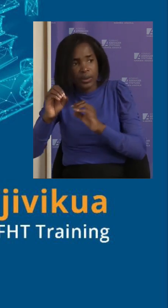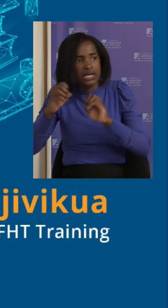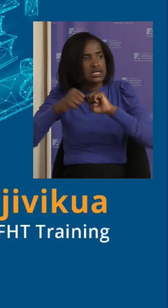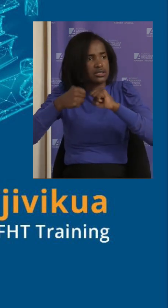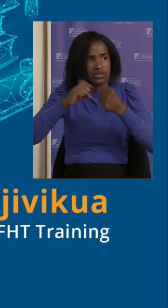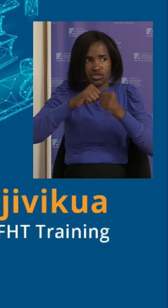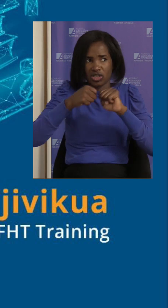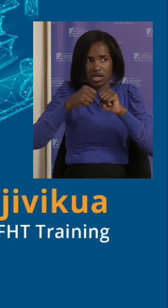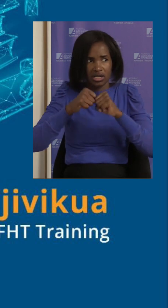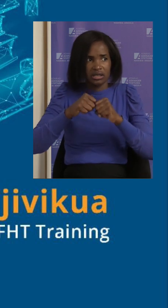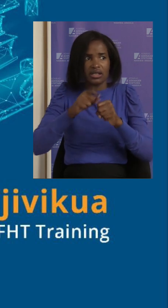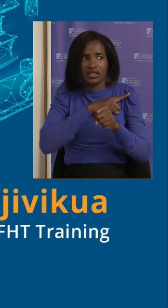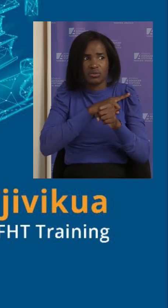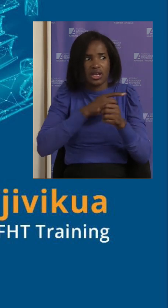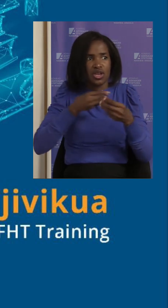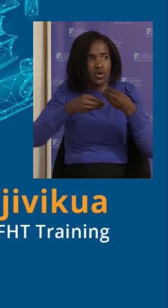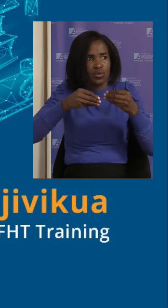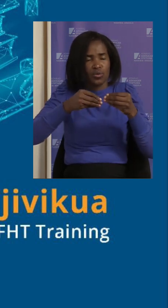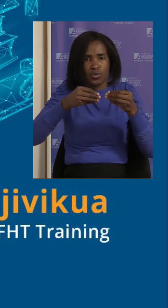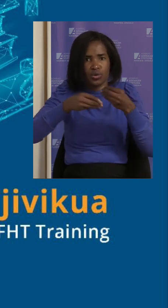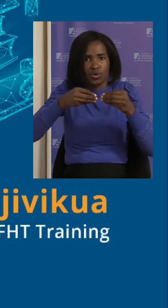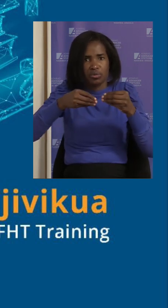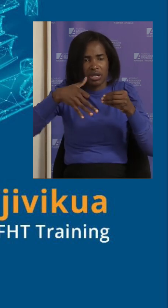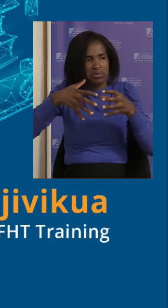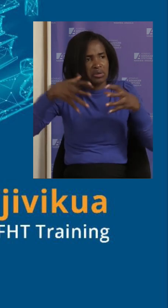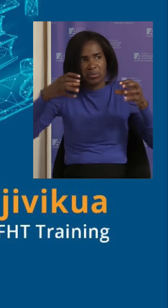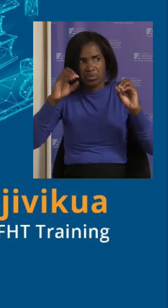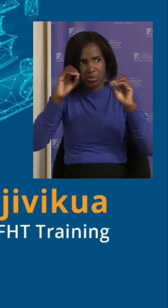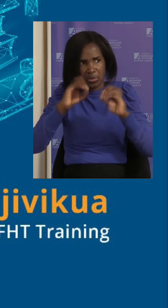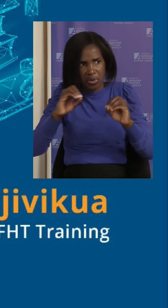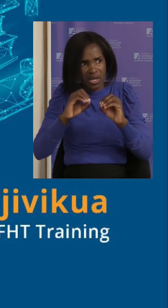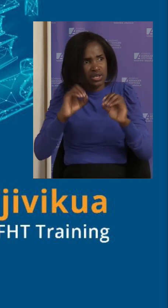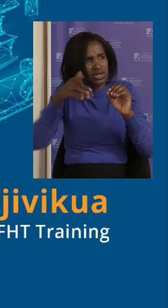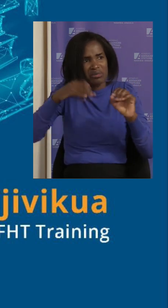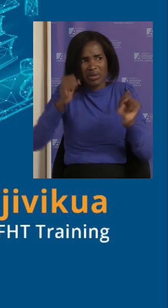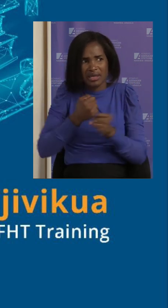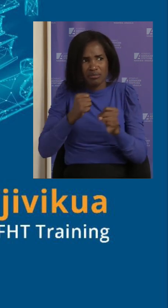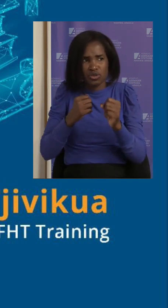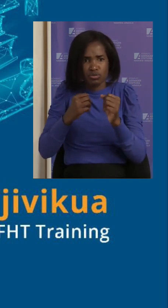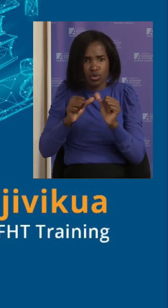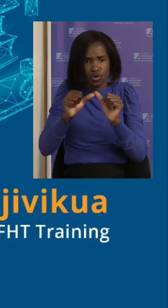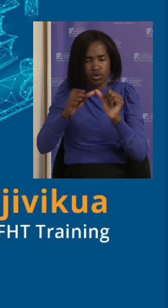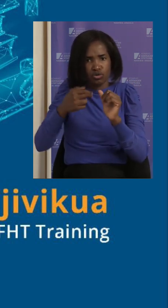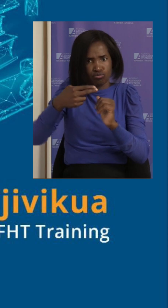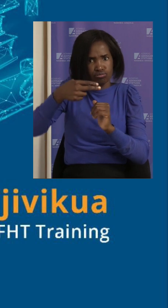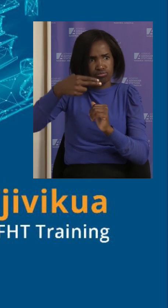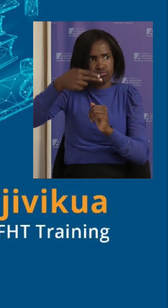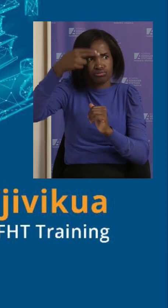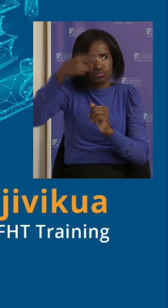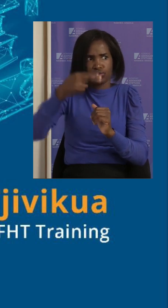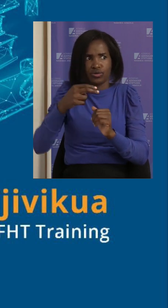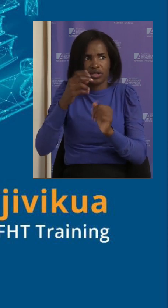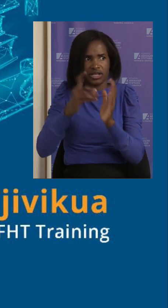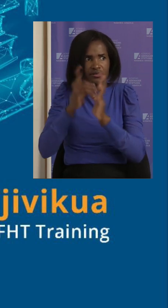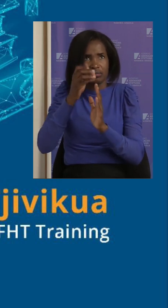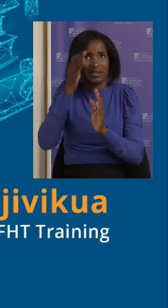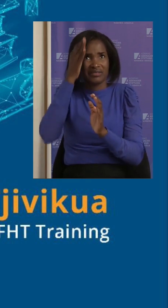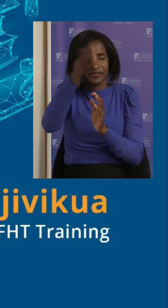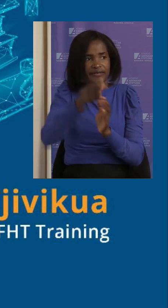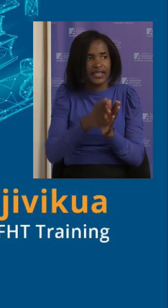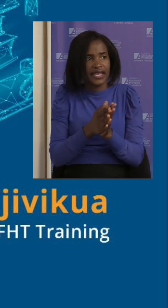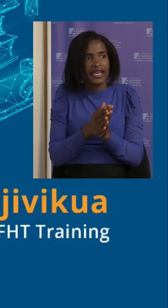inhibiting Namibia's growth and stagnates it to get to a higher level on the development trajectory. It is emphasized